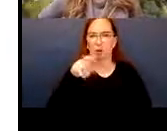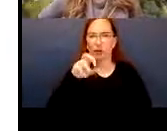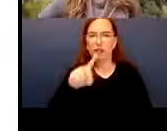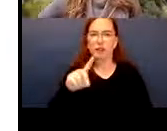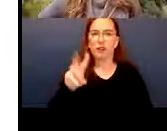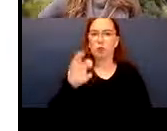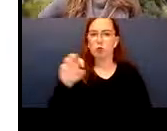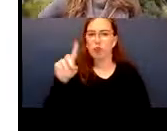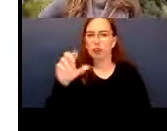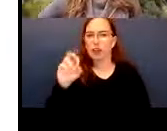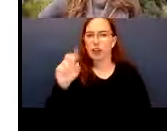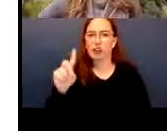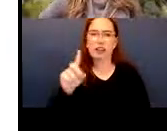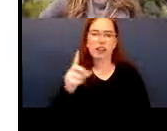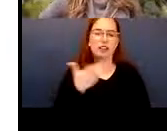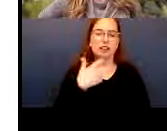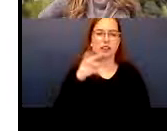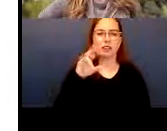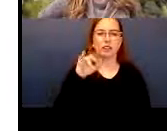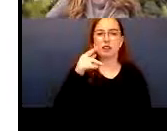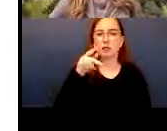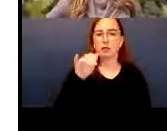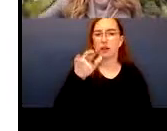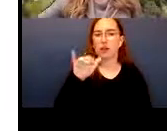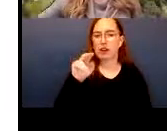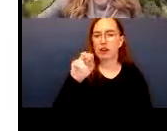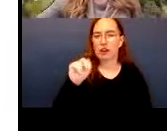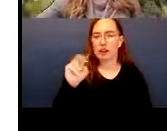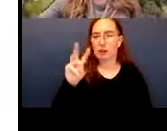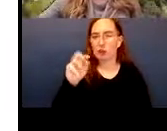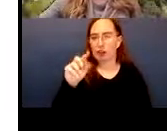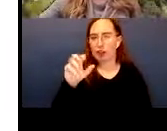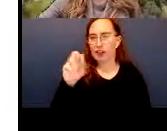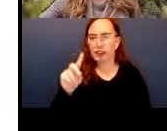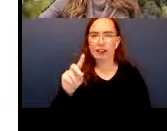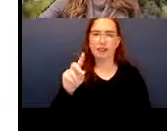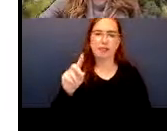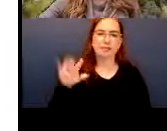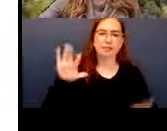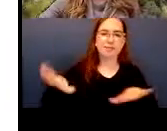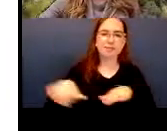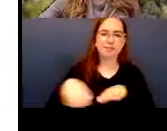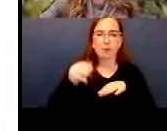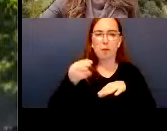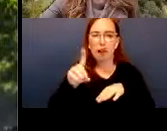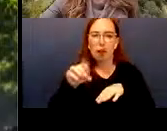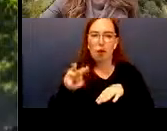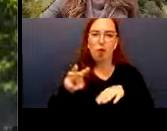wetland, meadow, and tree canopy tree enhancement, as well as green stormwater infrastructure.